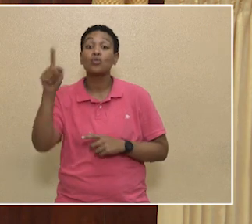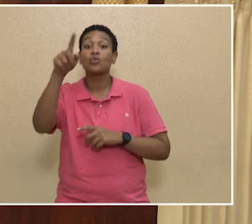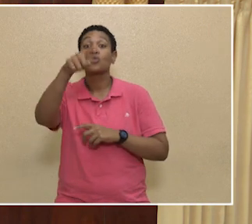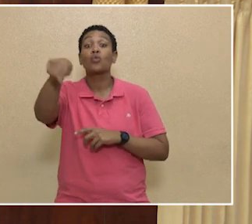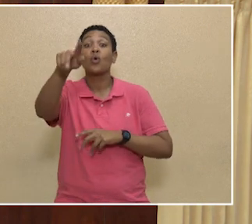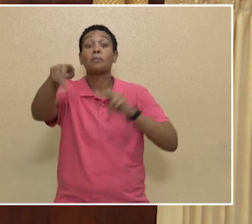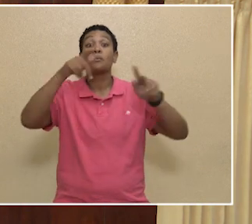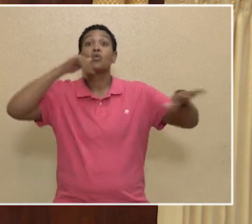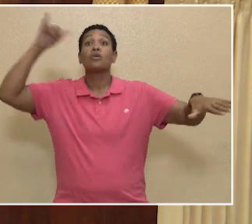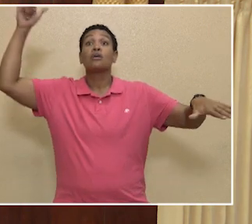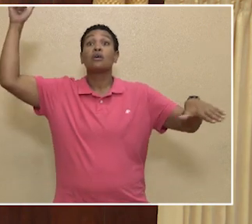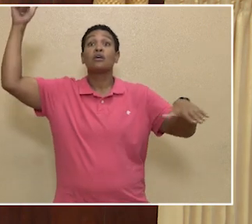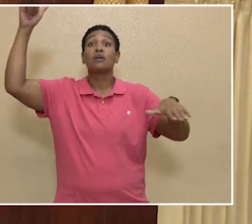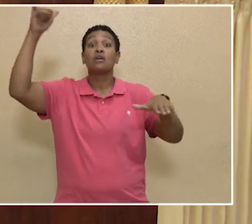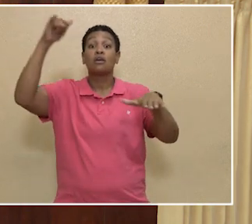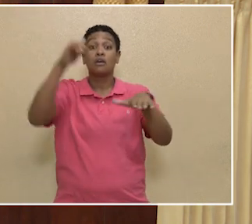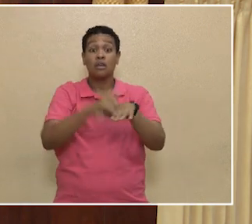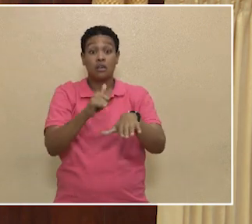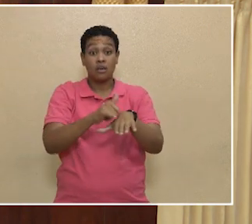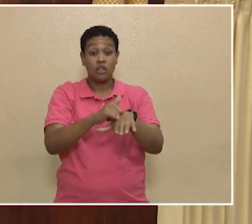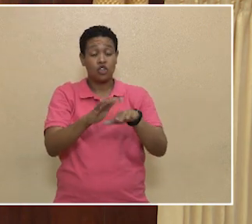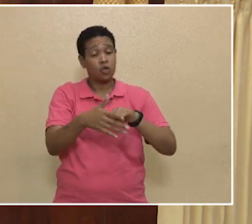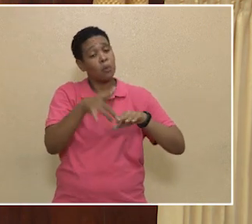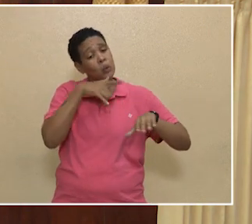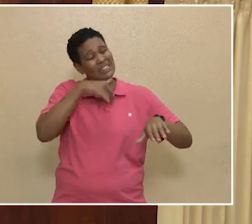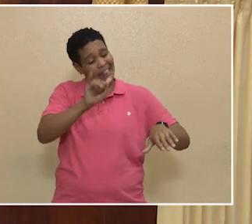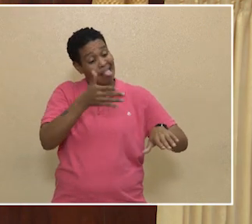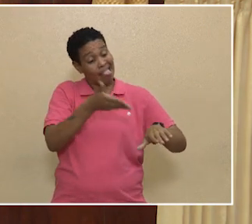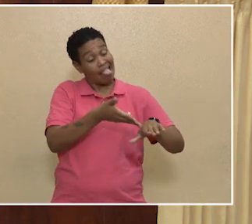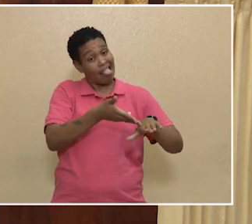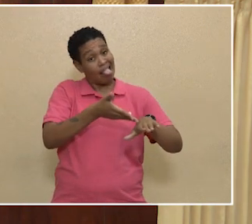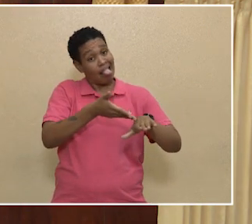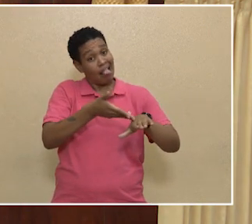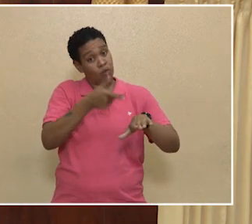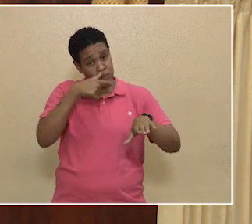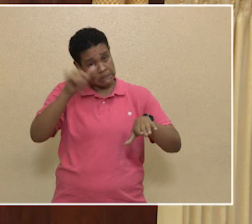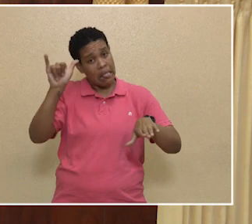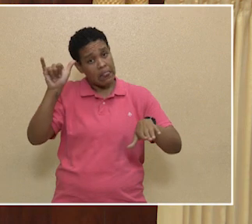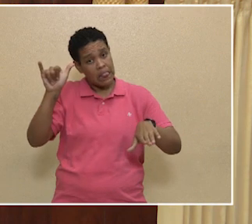island and who are still here